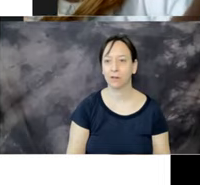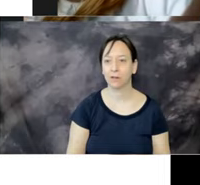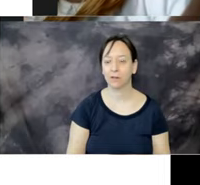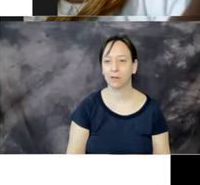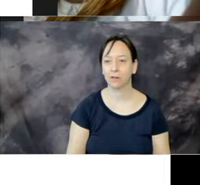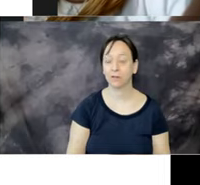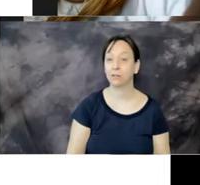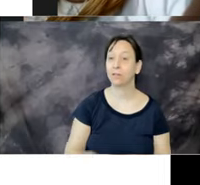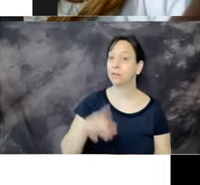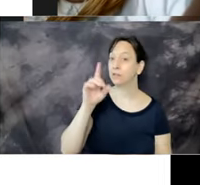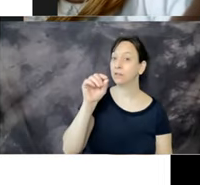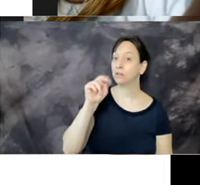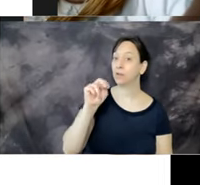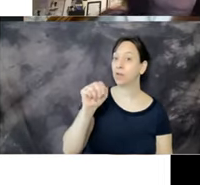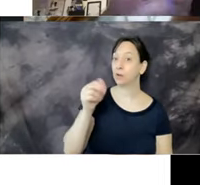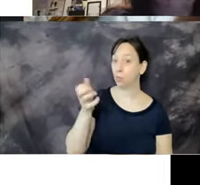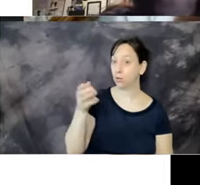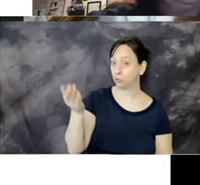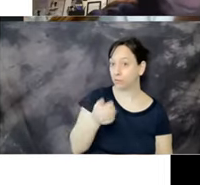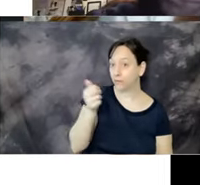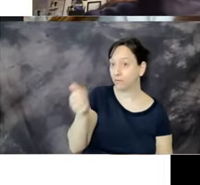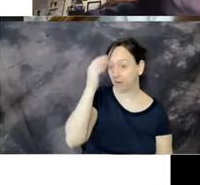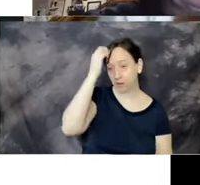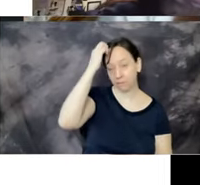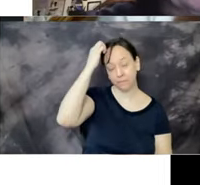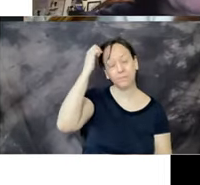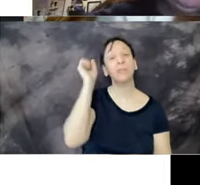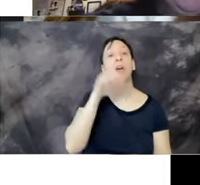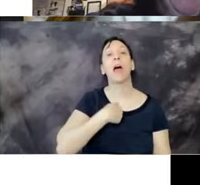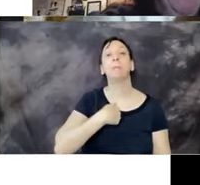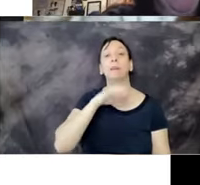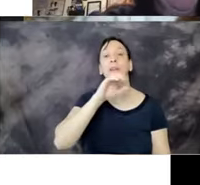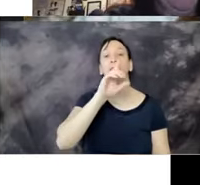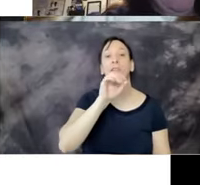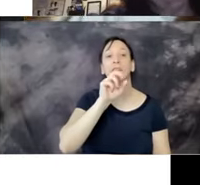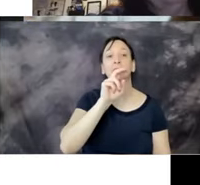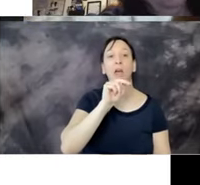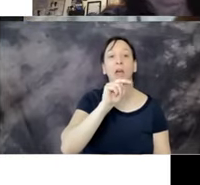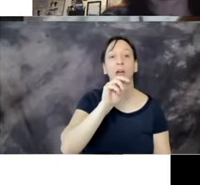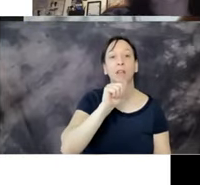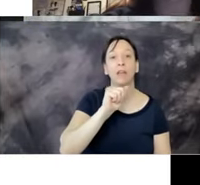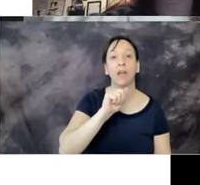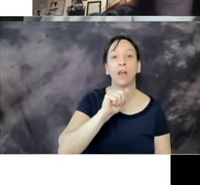Hey, Donna, you want to introduce yourself? Yeah, my name is Donna J.